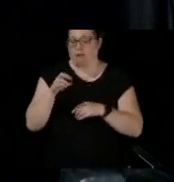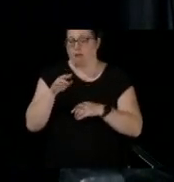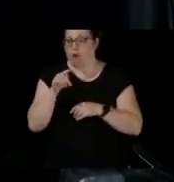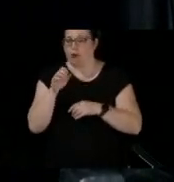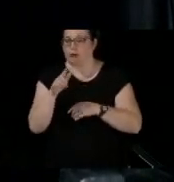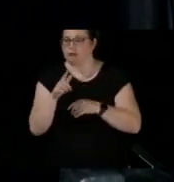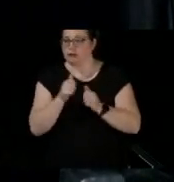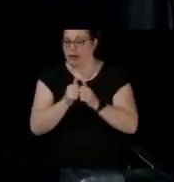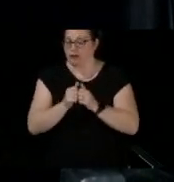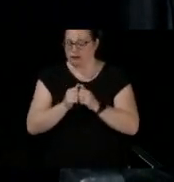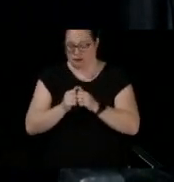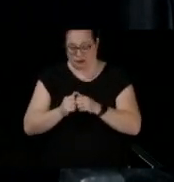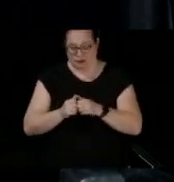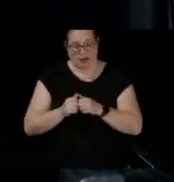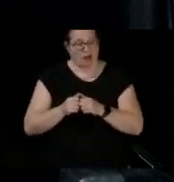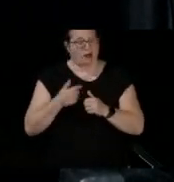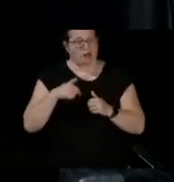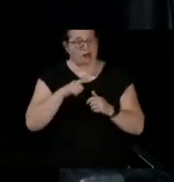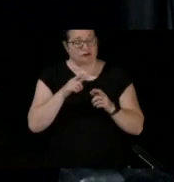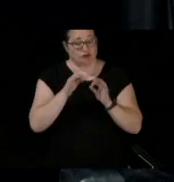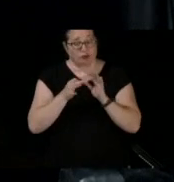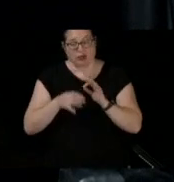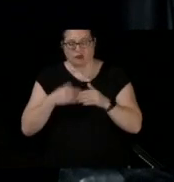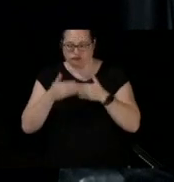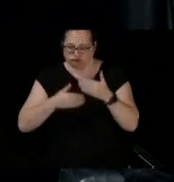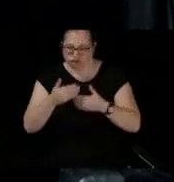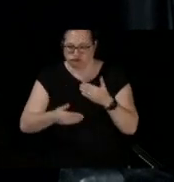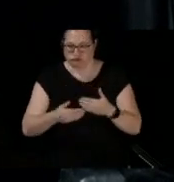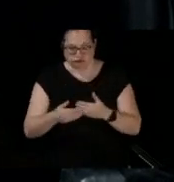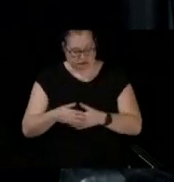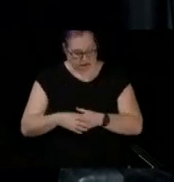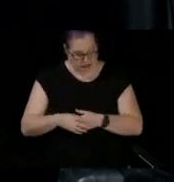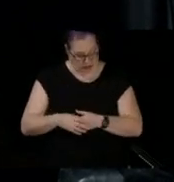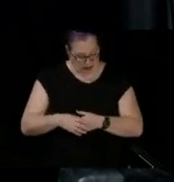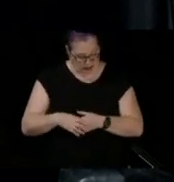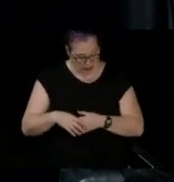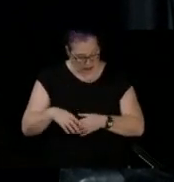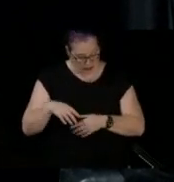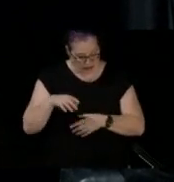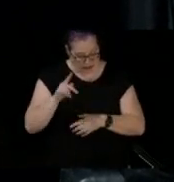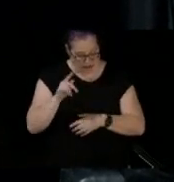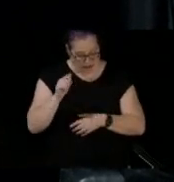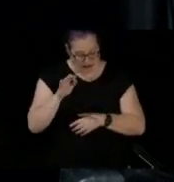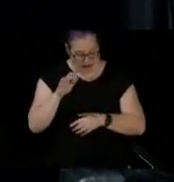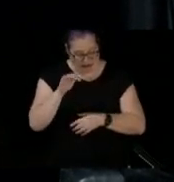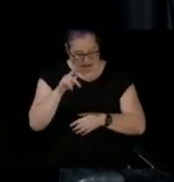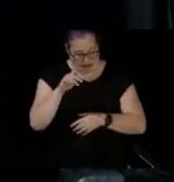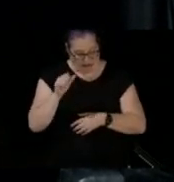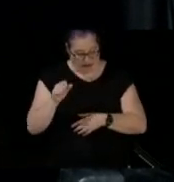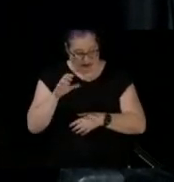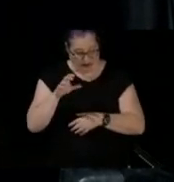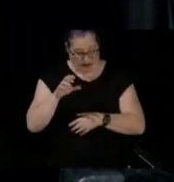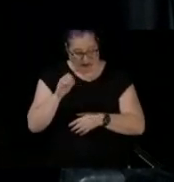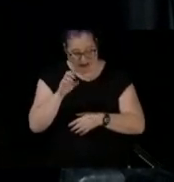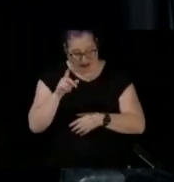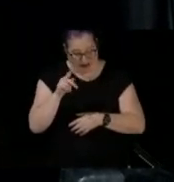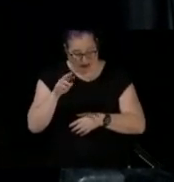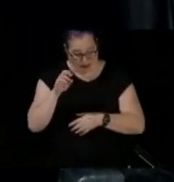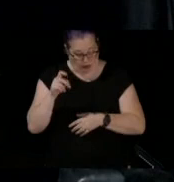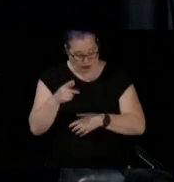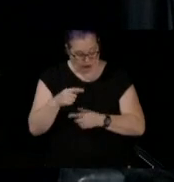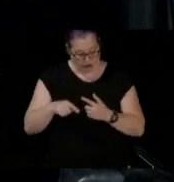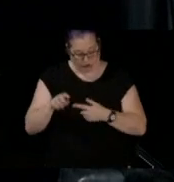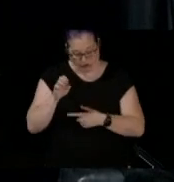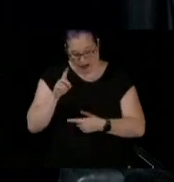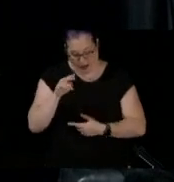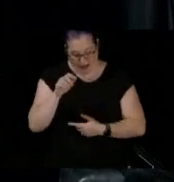The interpretations continued apace. Kafka's cockroach, Edna's struggles on Grand Isle, Nora's chafing against social constraint,